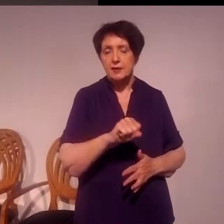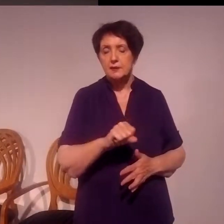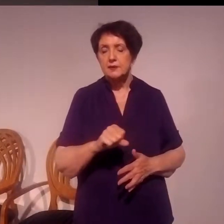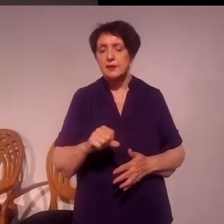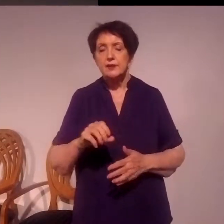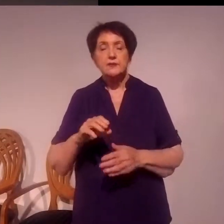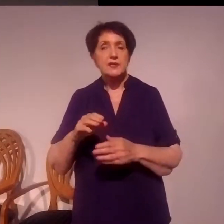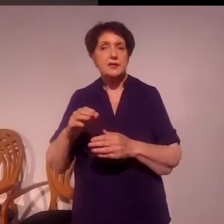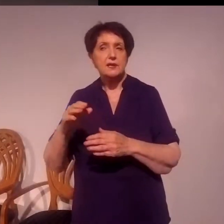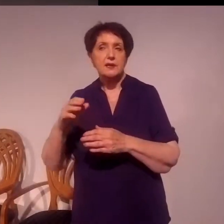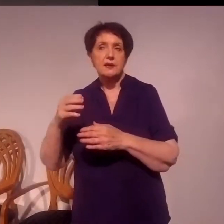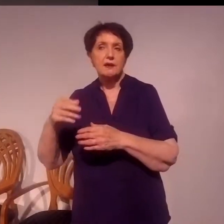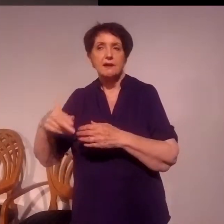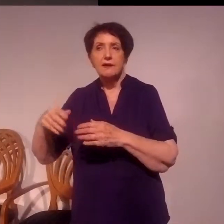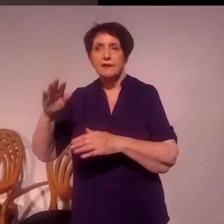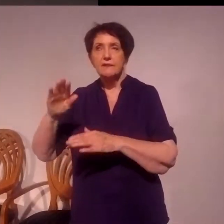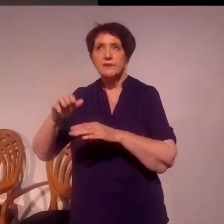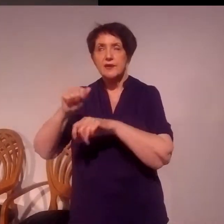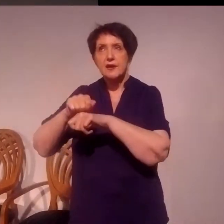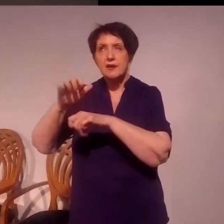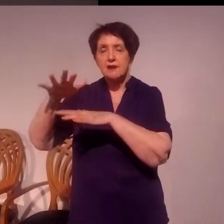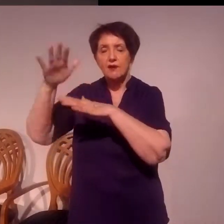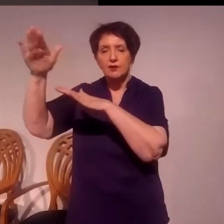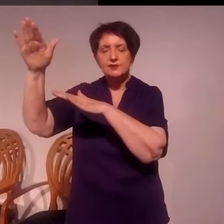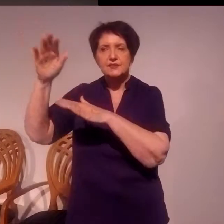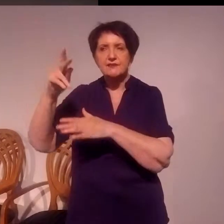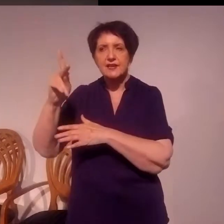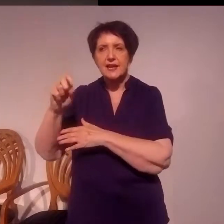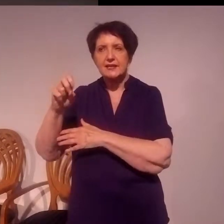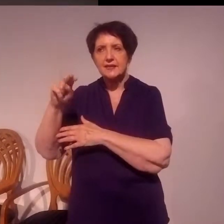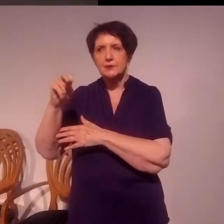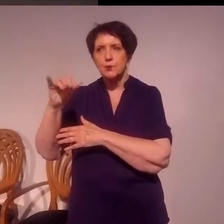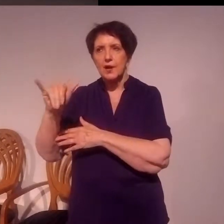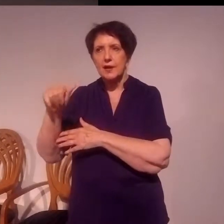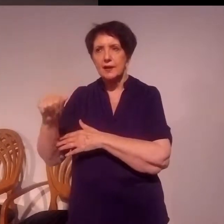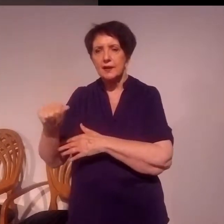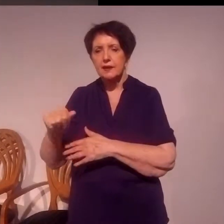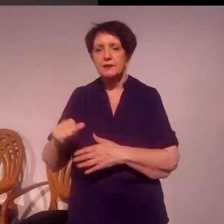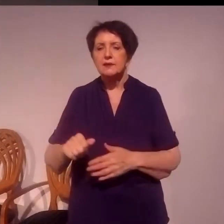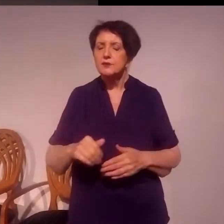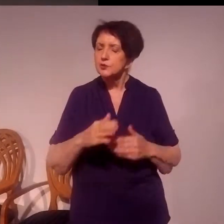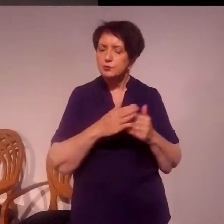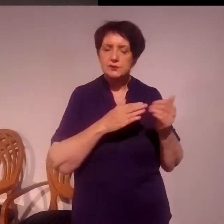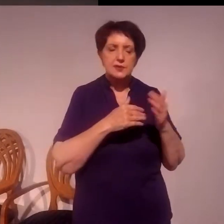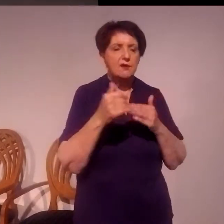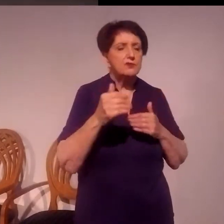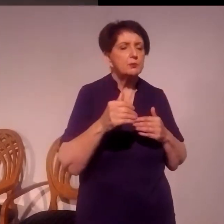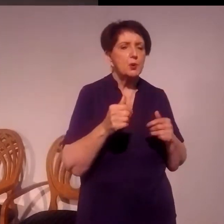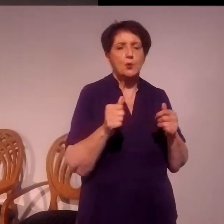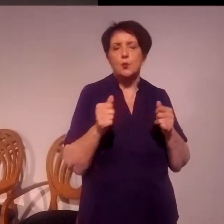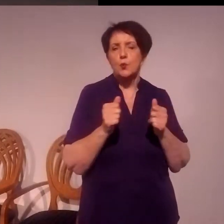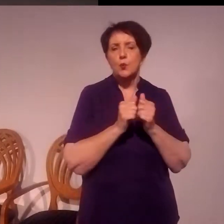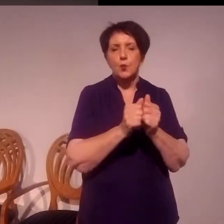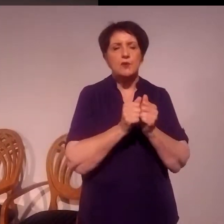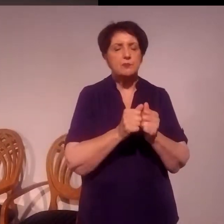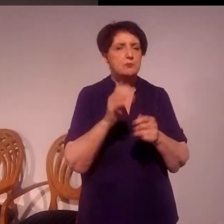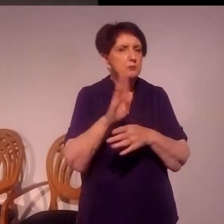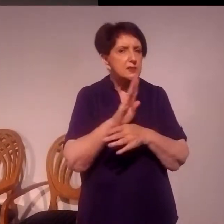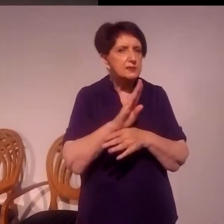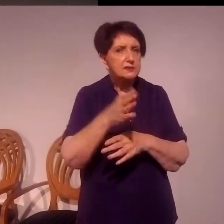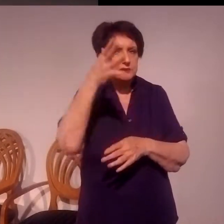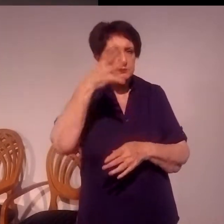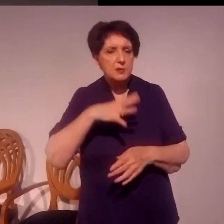Kenya. She was comfortable hobnobbing with head of state, and she won that Nobel Peace Prize